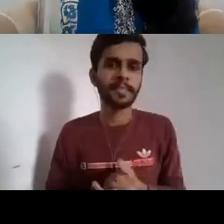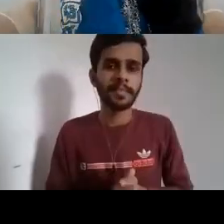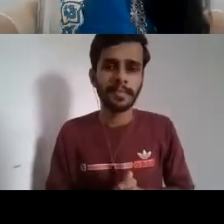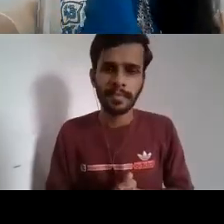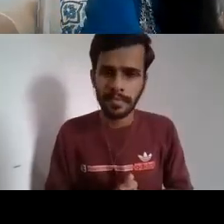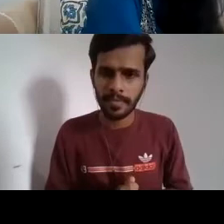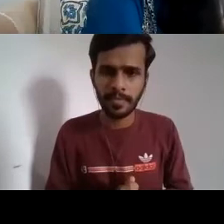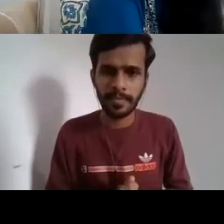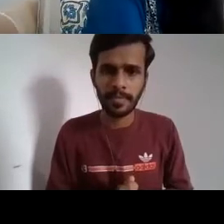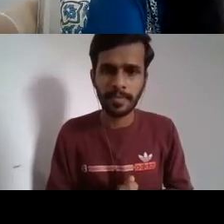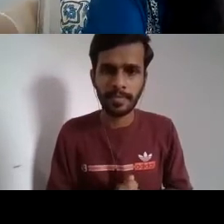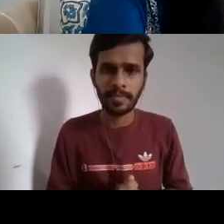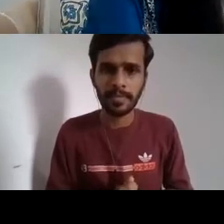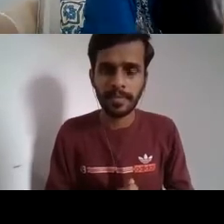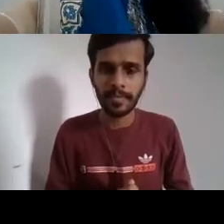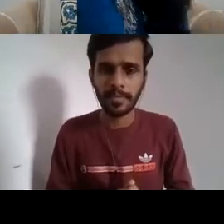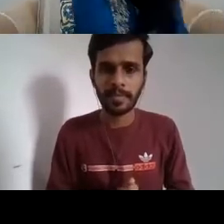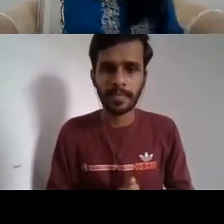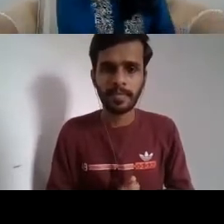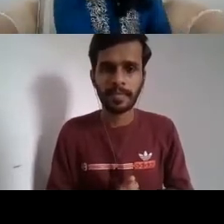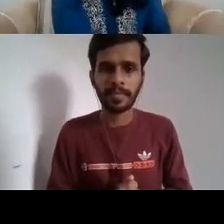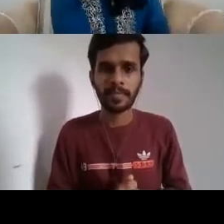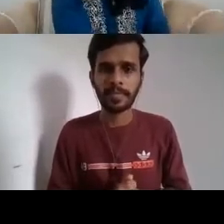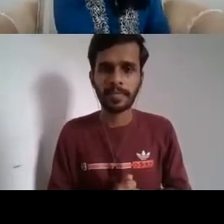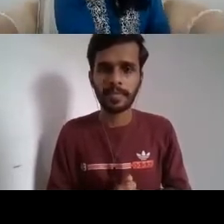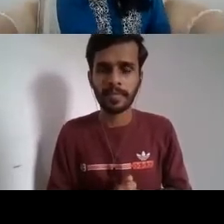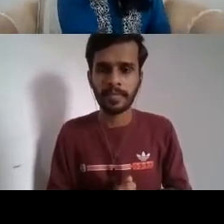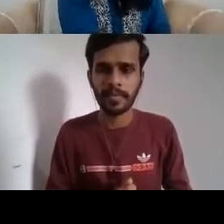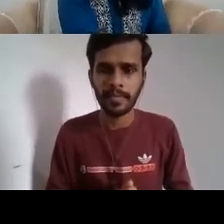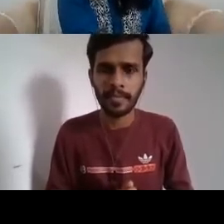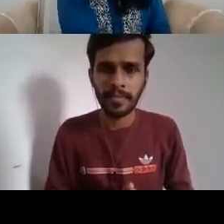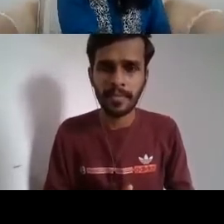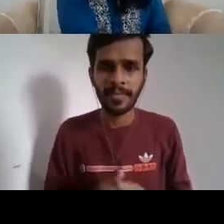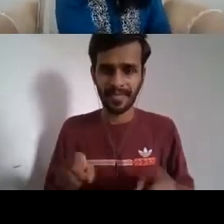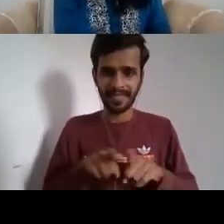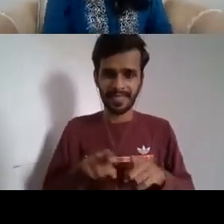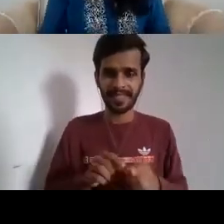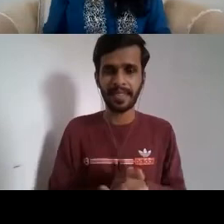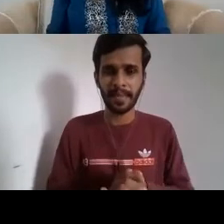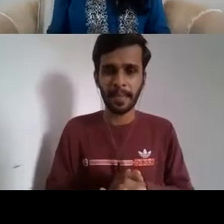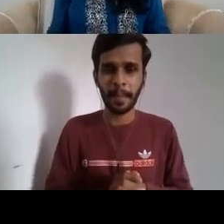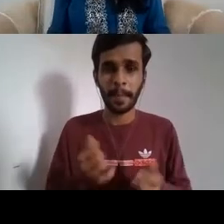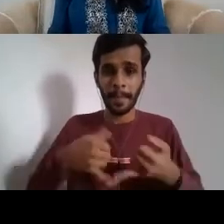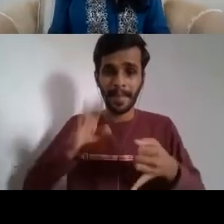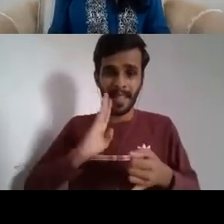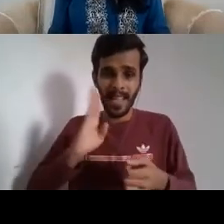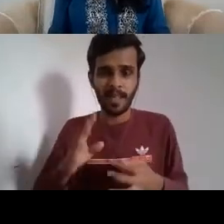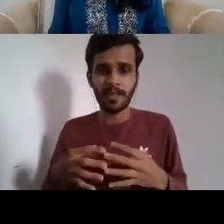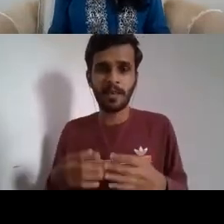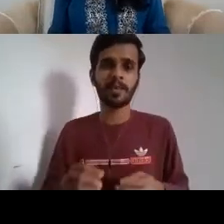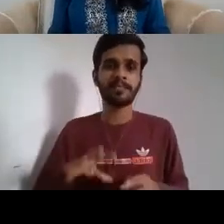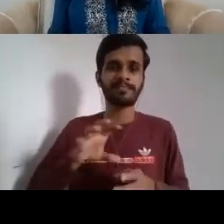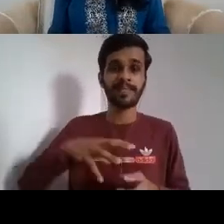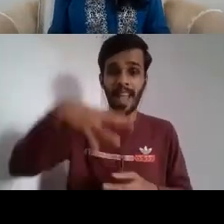was never westernized. That's the beauty of it. His inspiration was, at